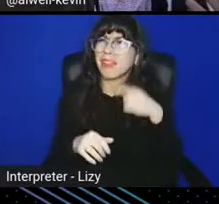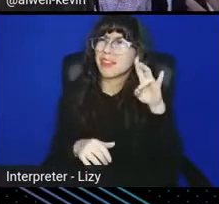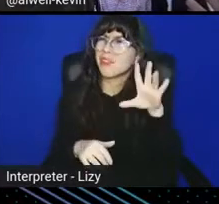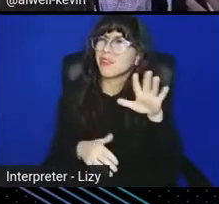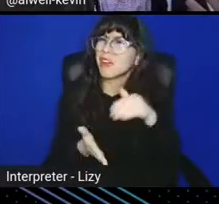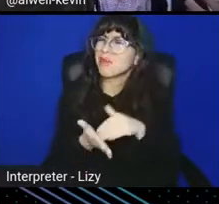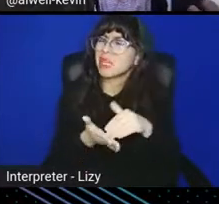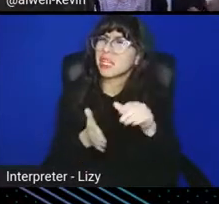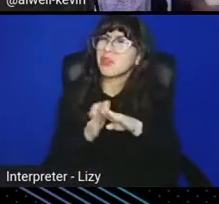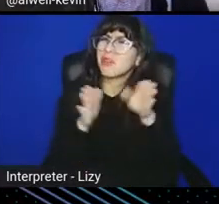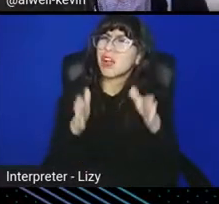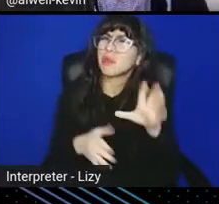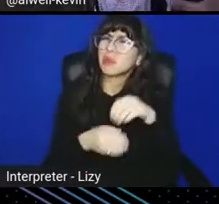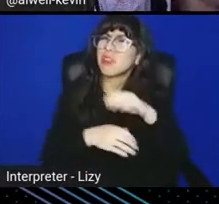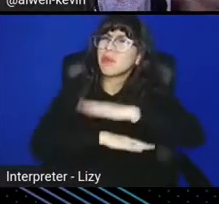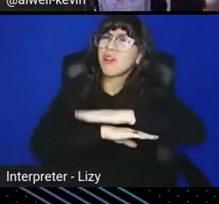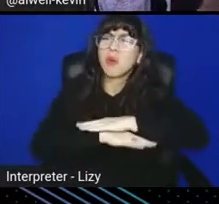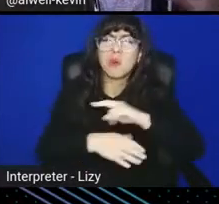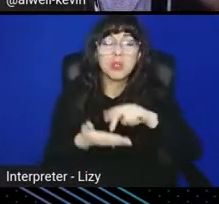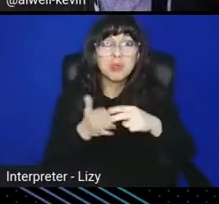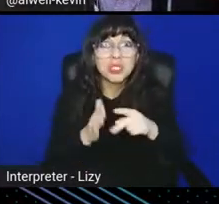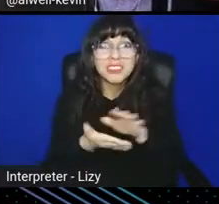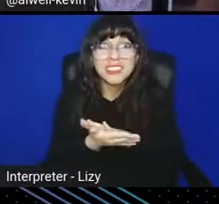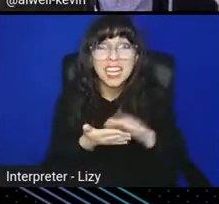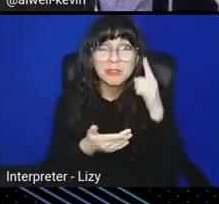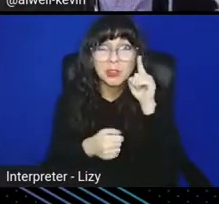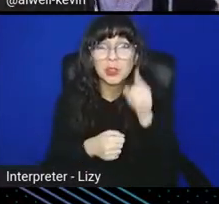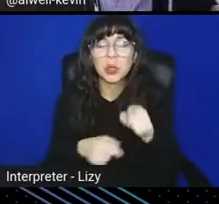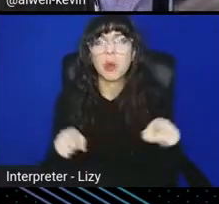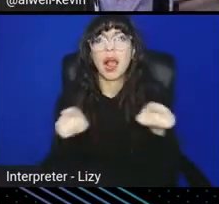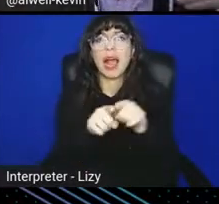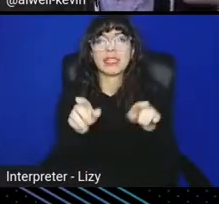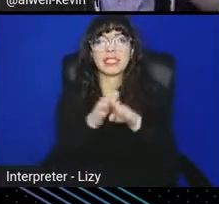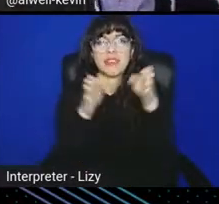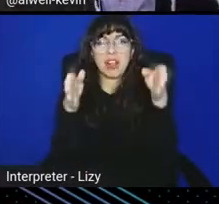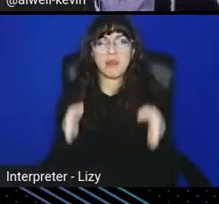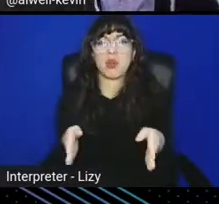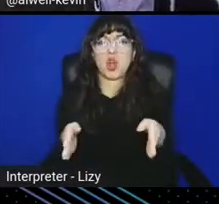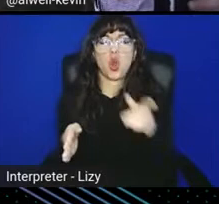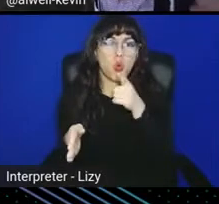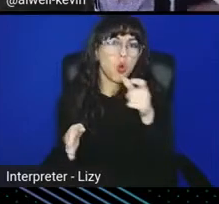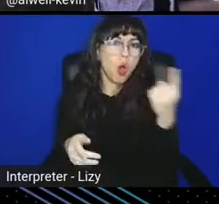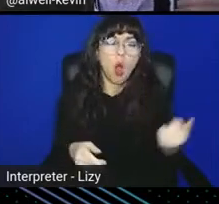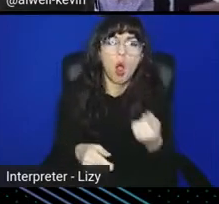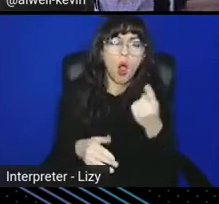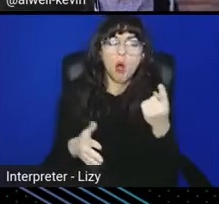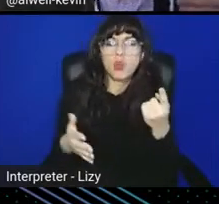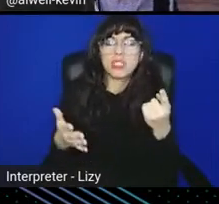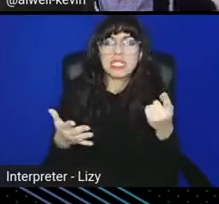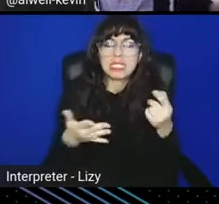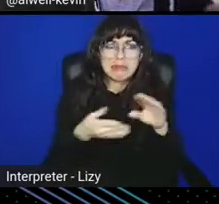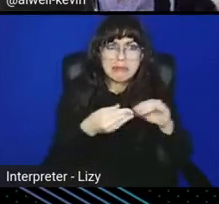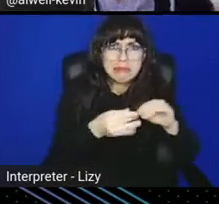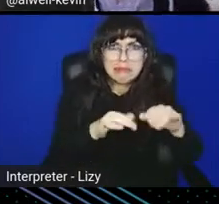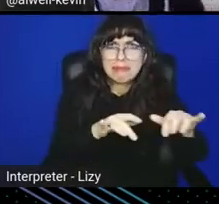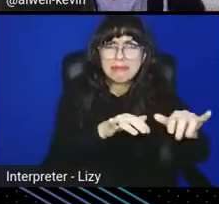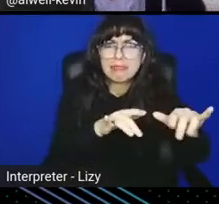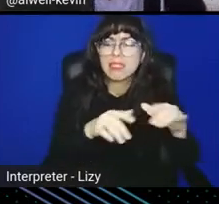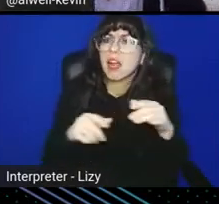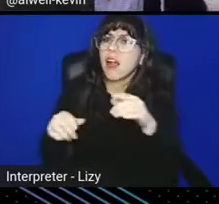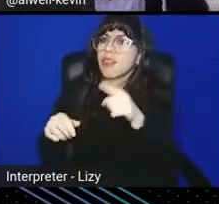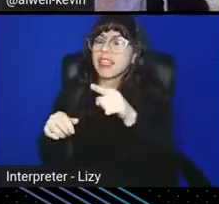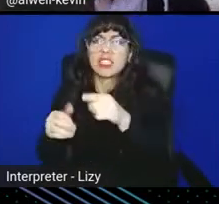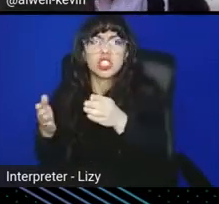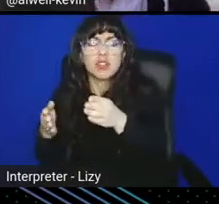on the platform. And so it's really nice for you as a developer that all these service providers want to make sure that your credentials or